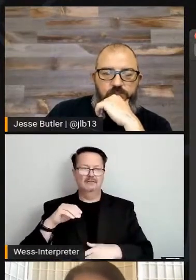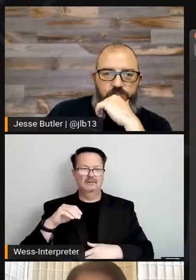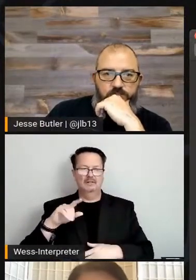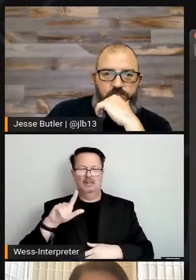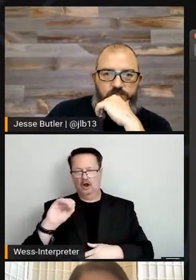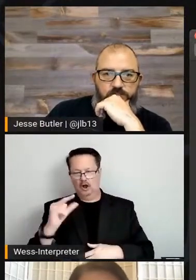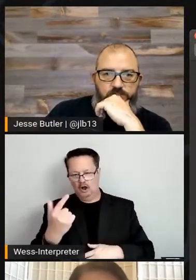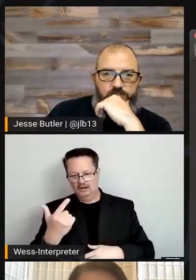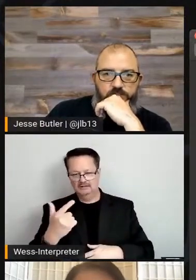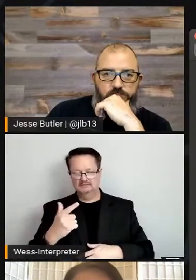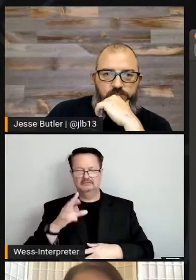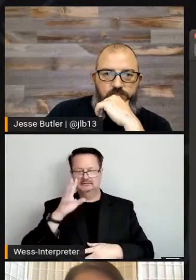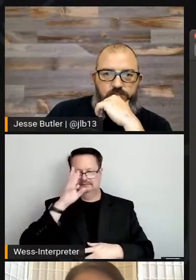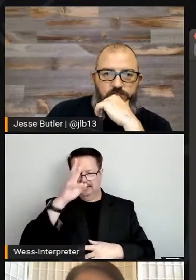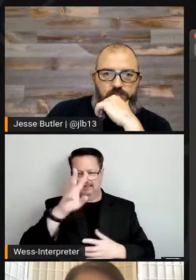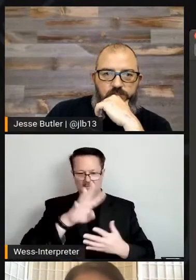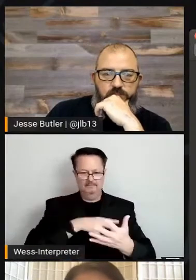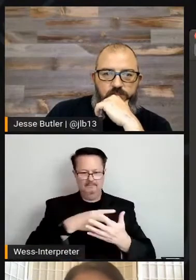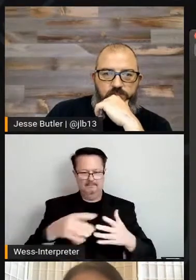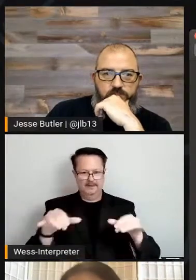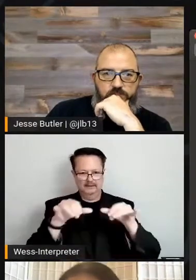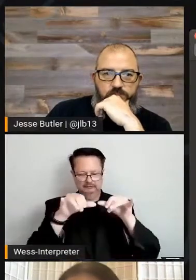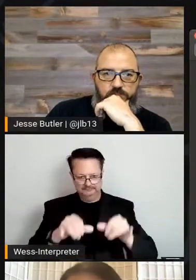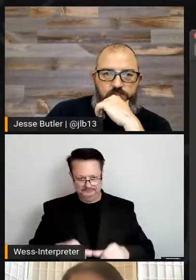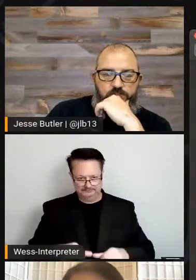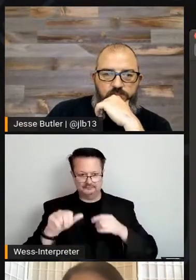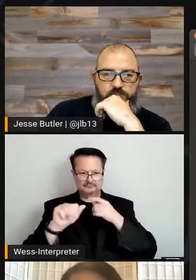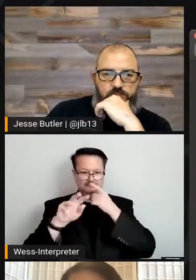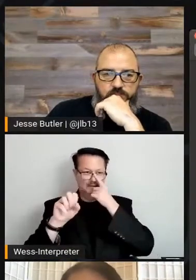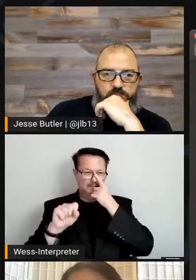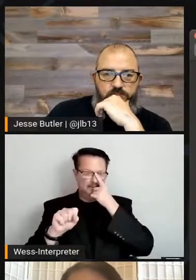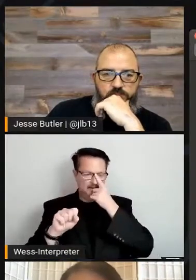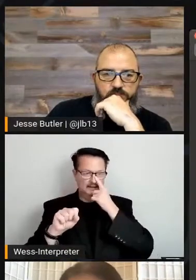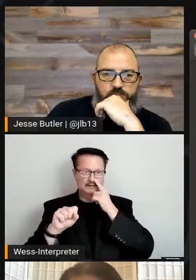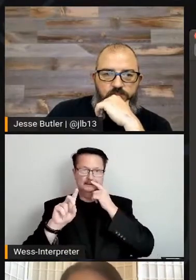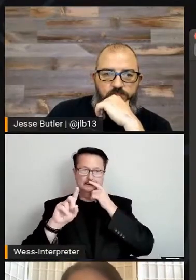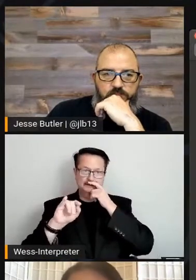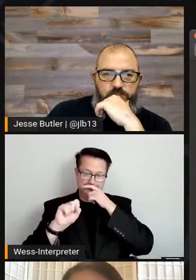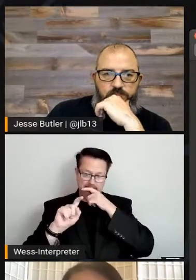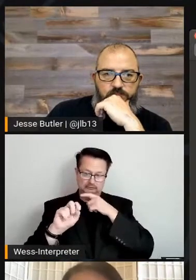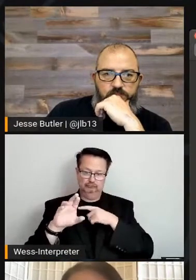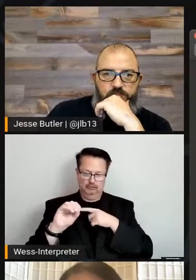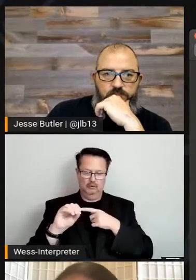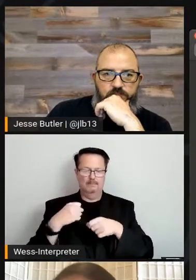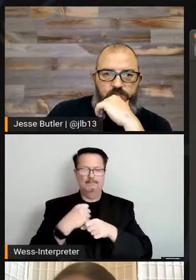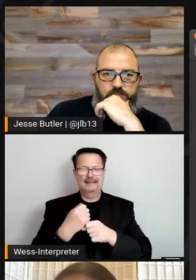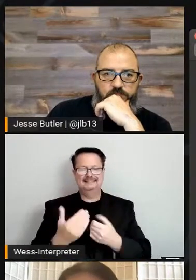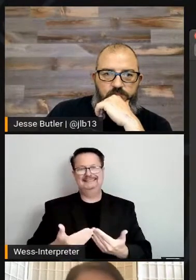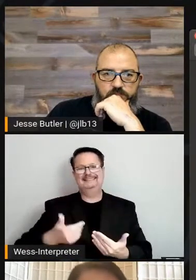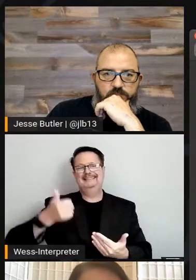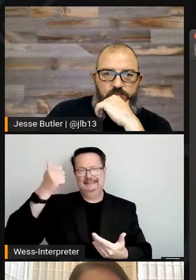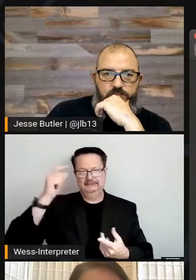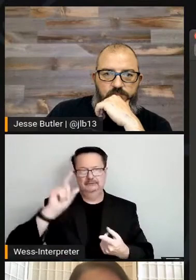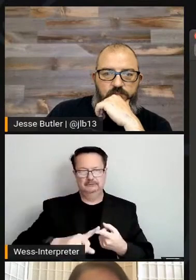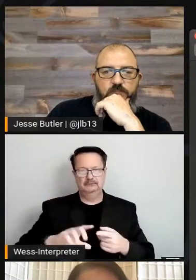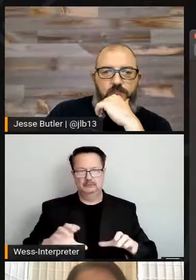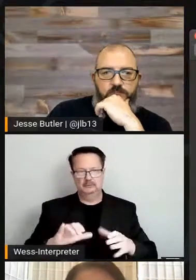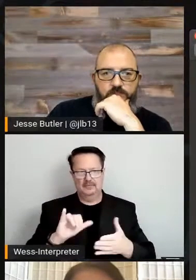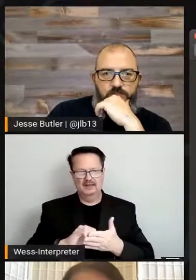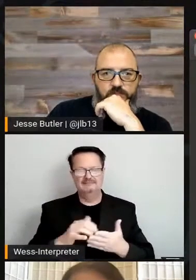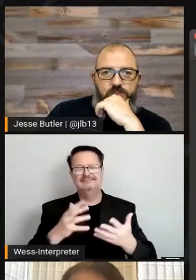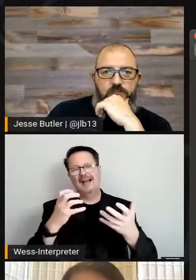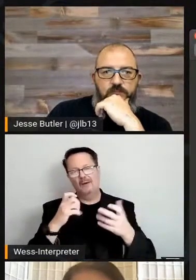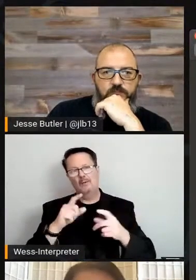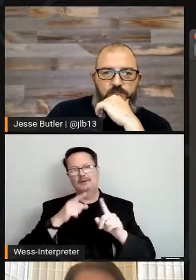to send it. And AWS Distro really, it makes it easier for you to be able to do that. I just want to